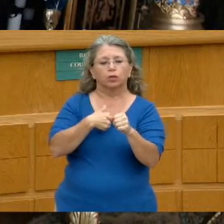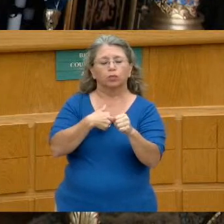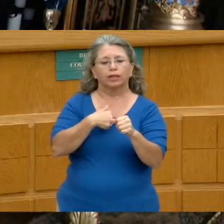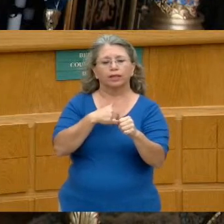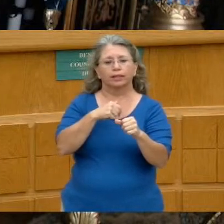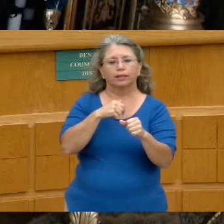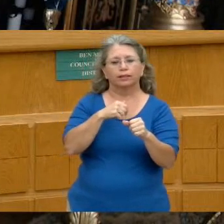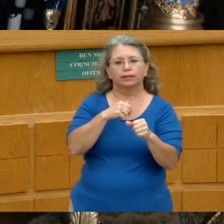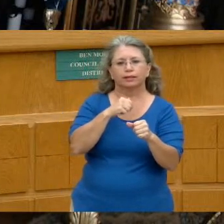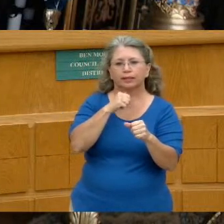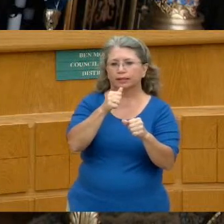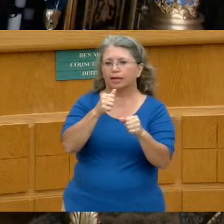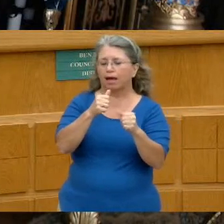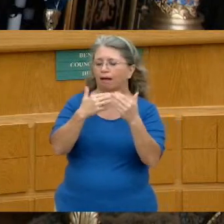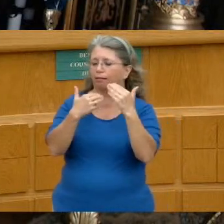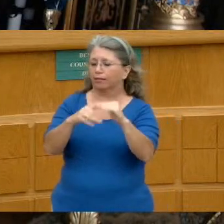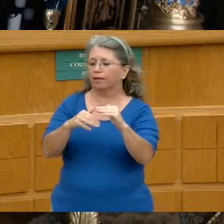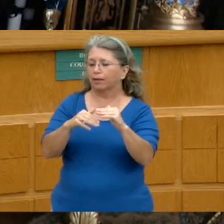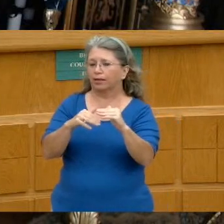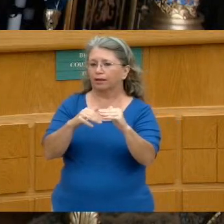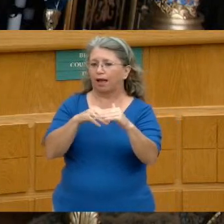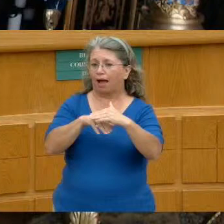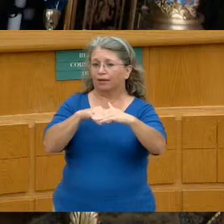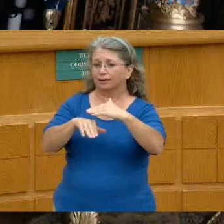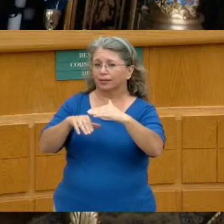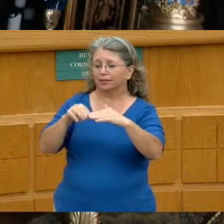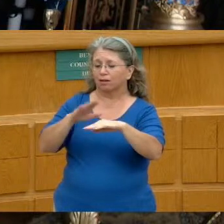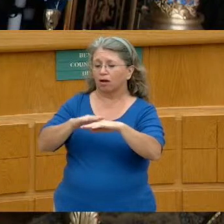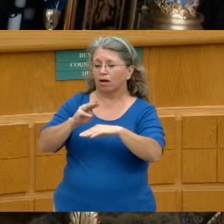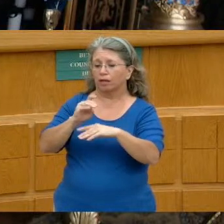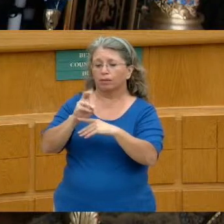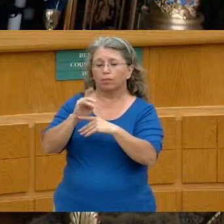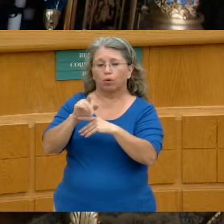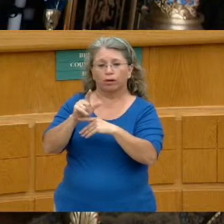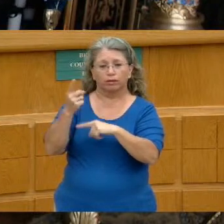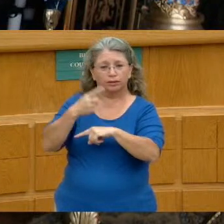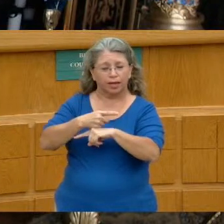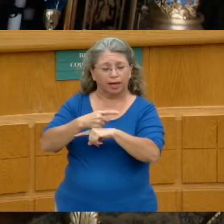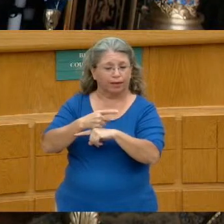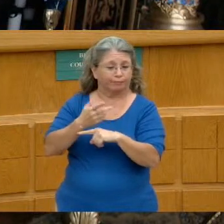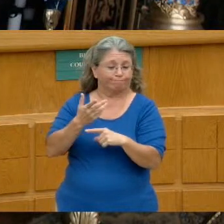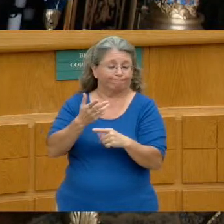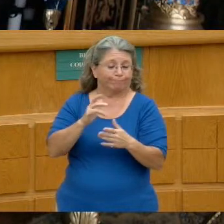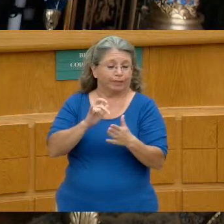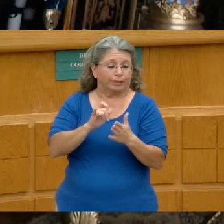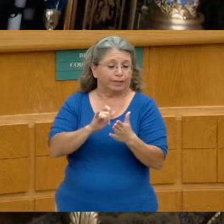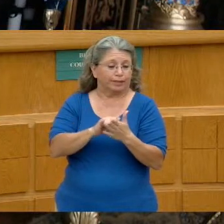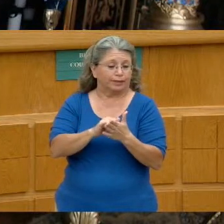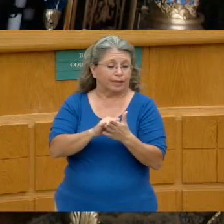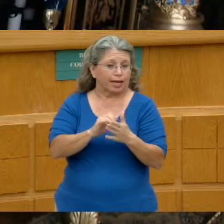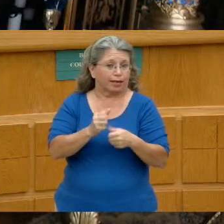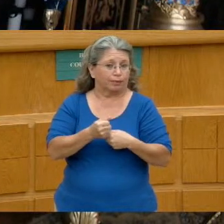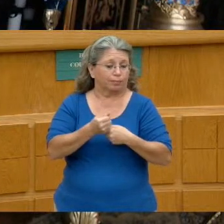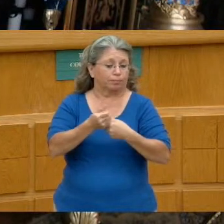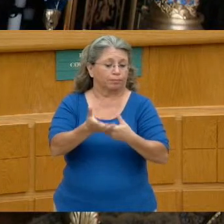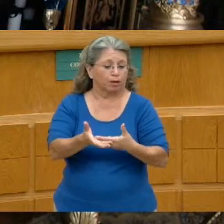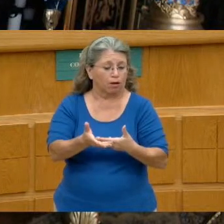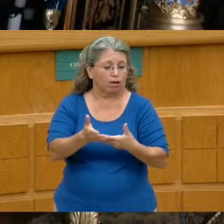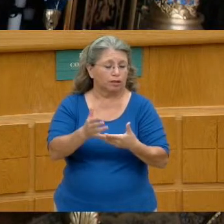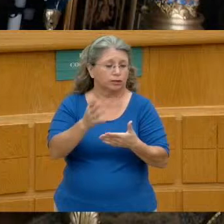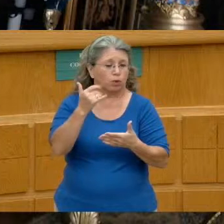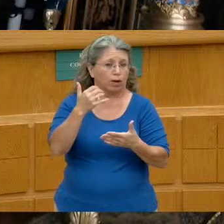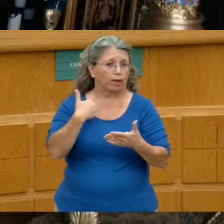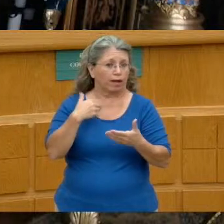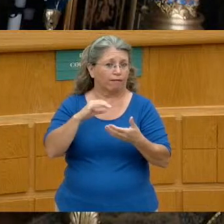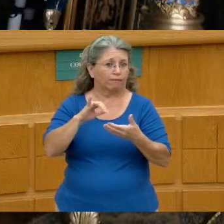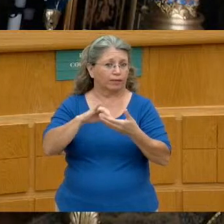for Memorial Day, and how much that contributed to our current situation and crisis is difficult to say, but we do have the facts, and the facts show that we